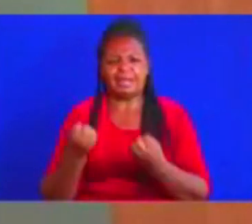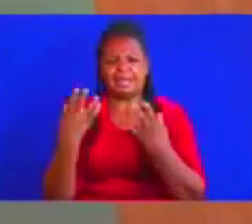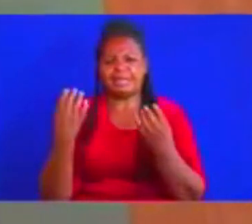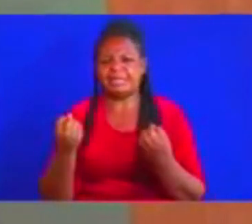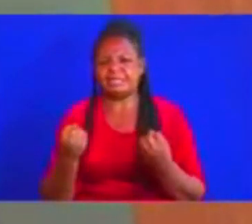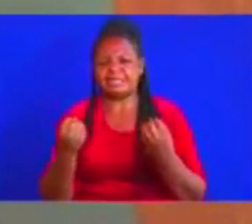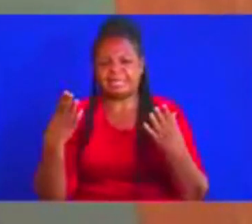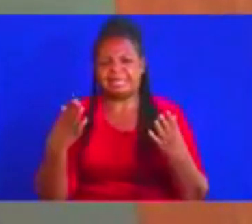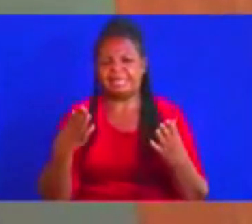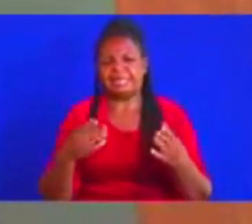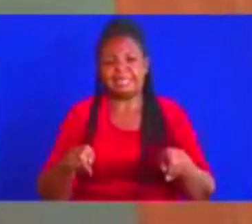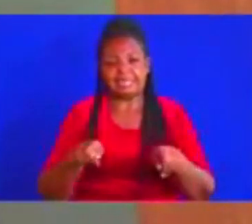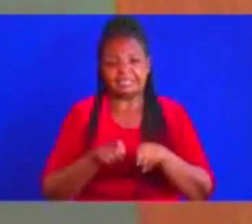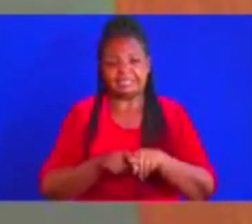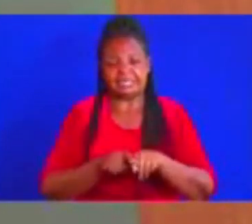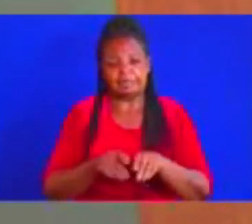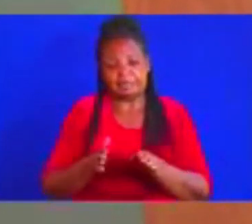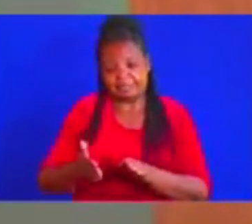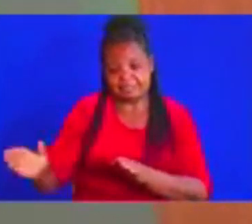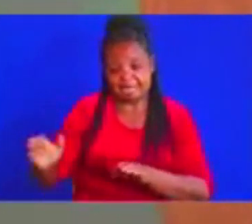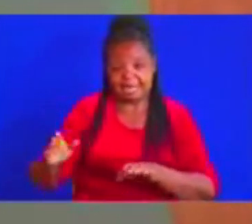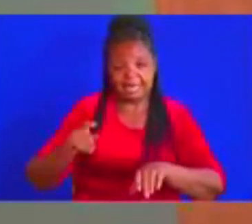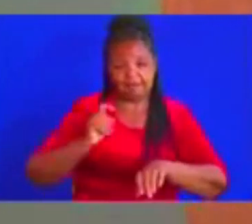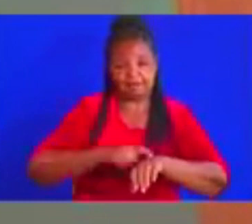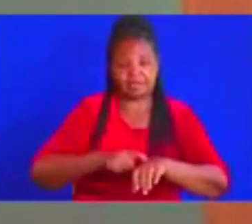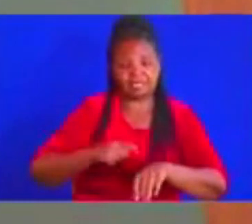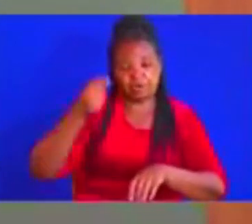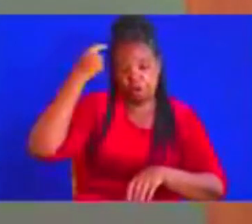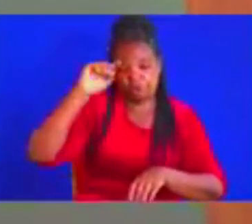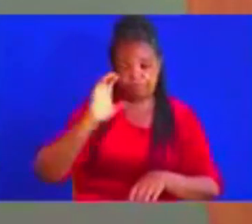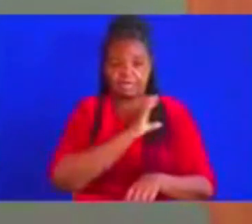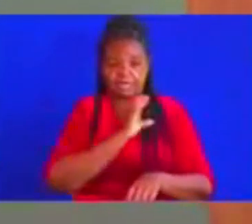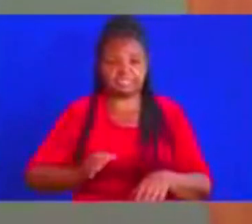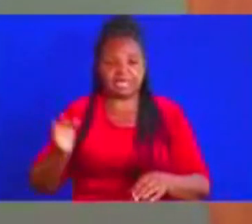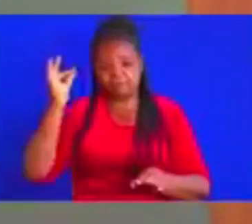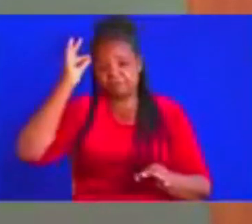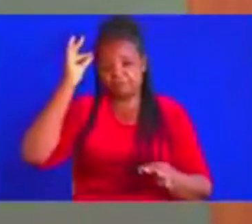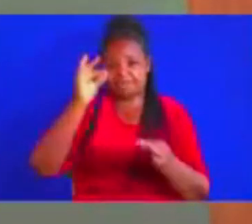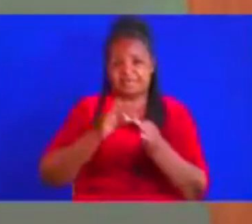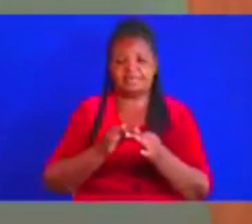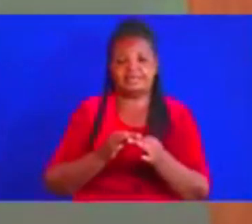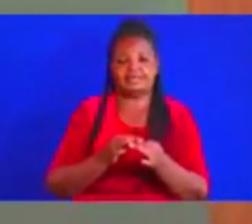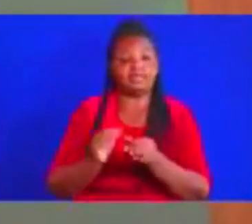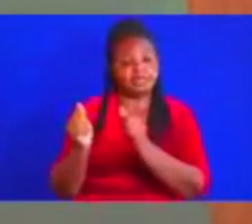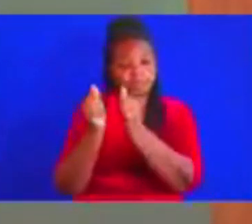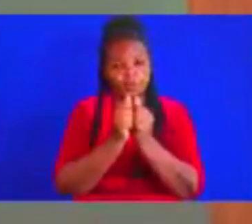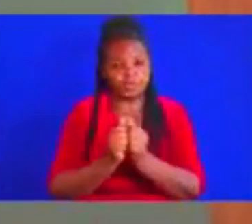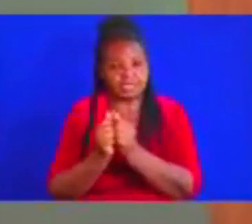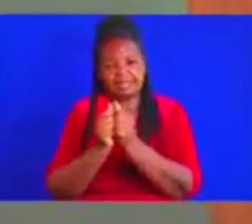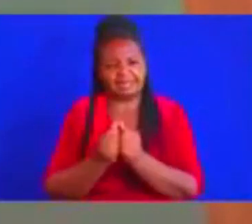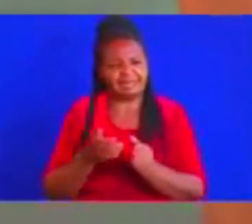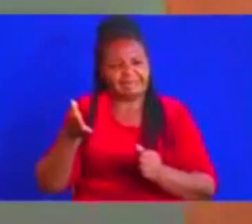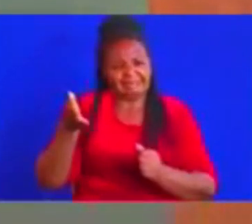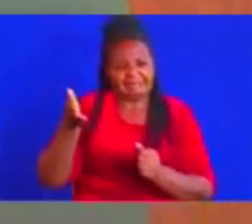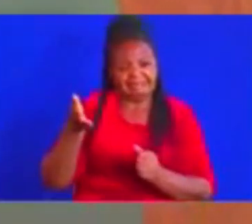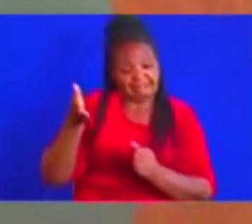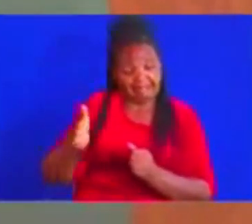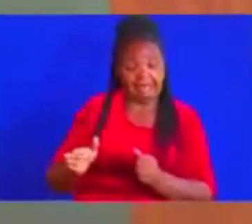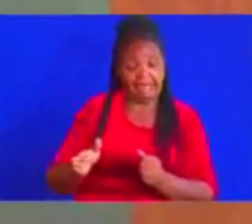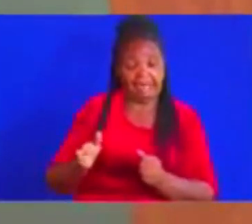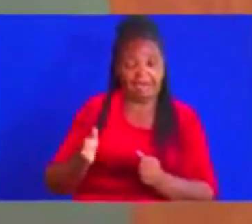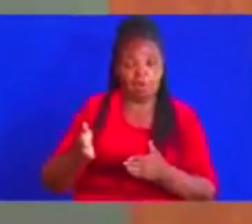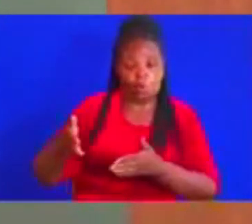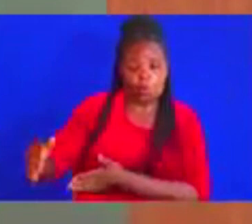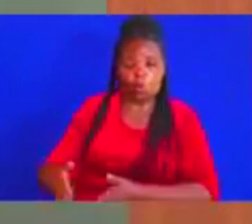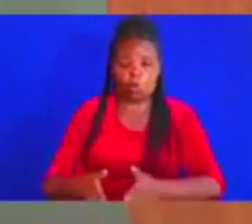and side effects to your Christian experience. Are we together now? Yes. So there is a way God designed